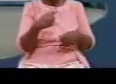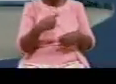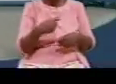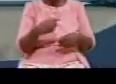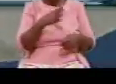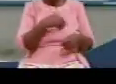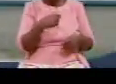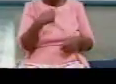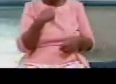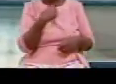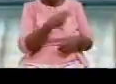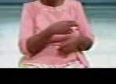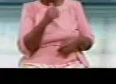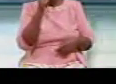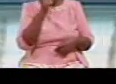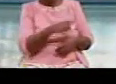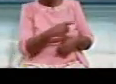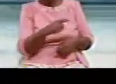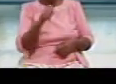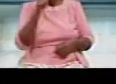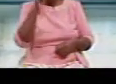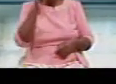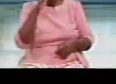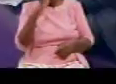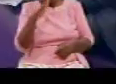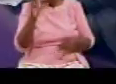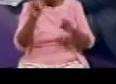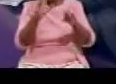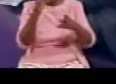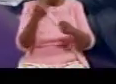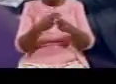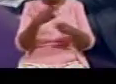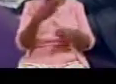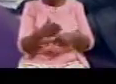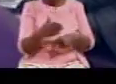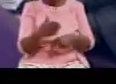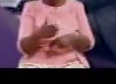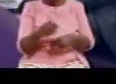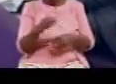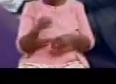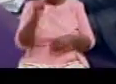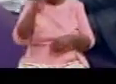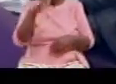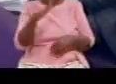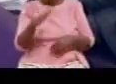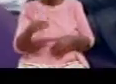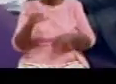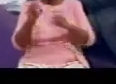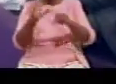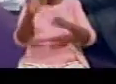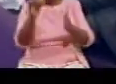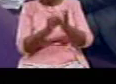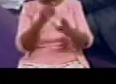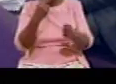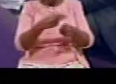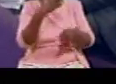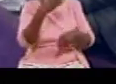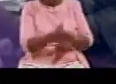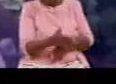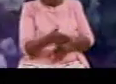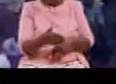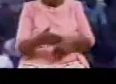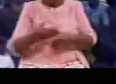her, woman, put your name there. Woman, I said, put your name there. Shout